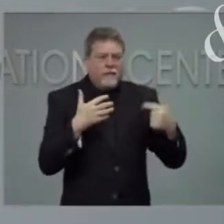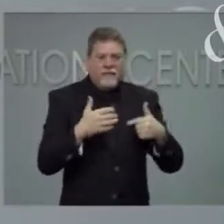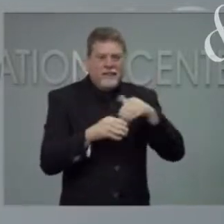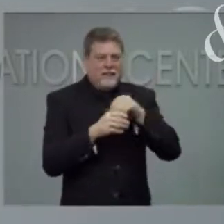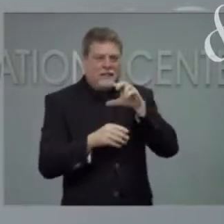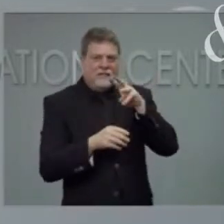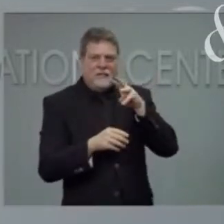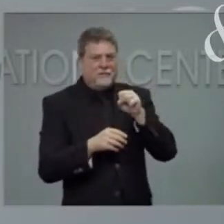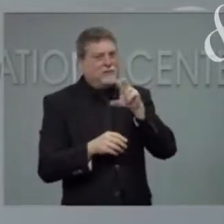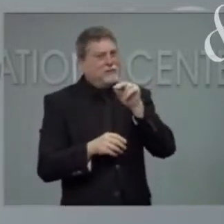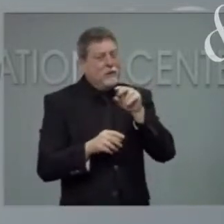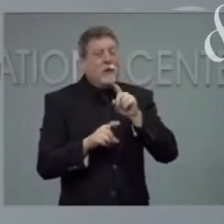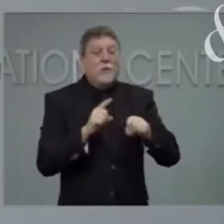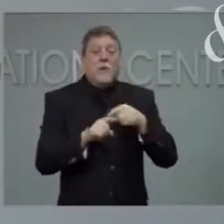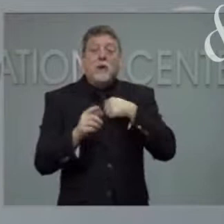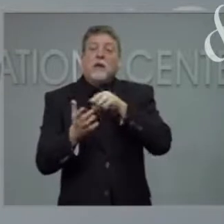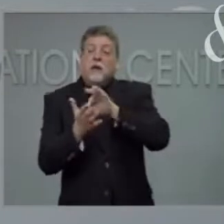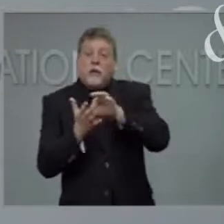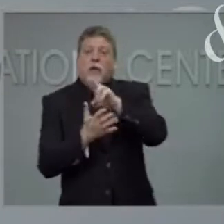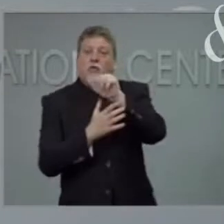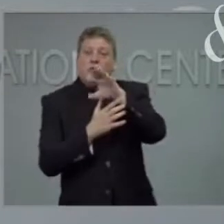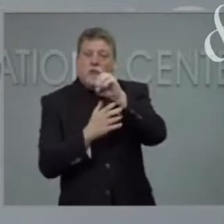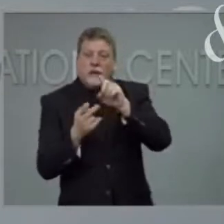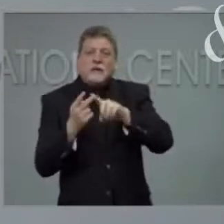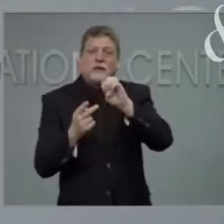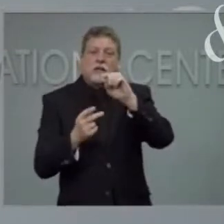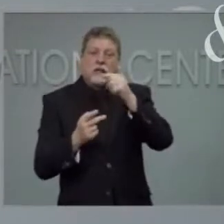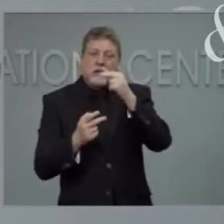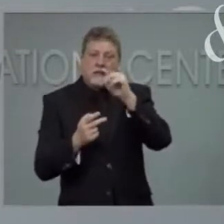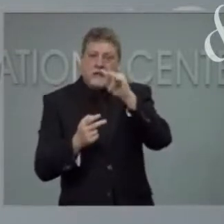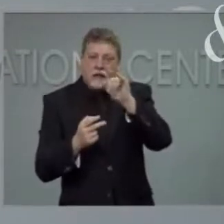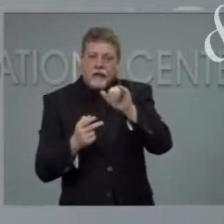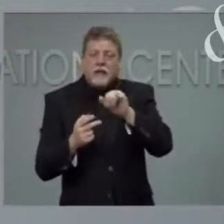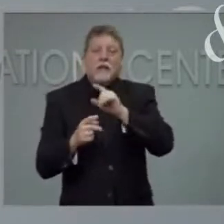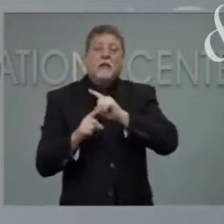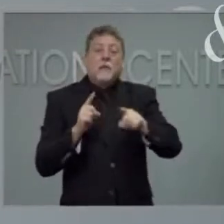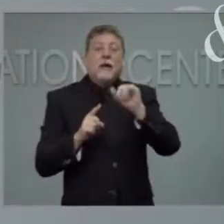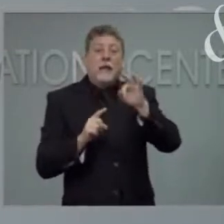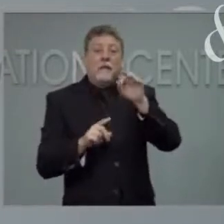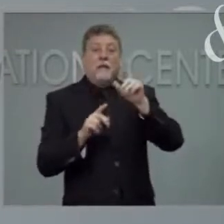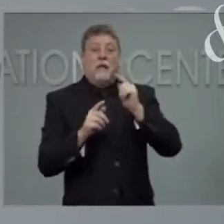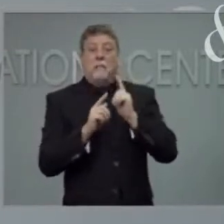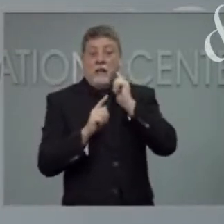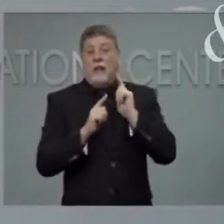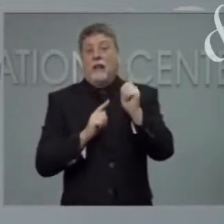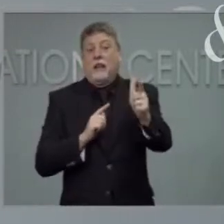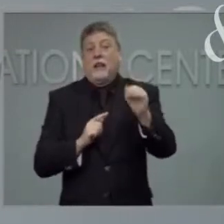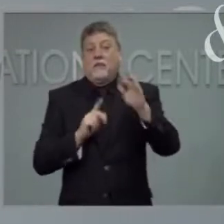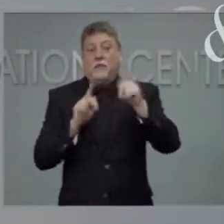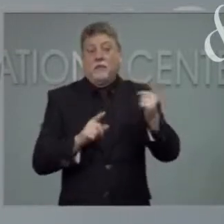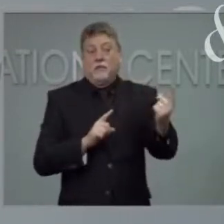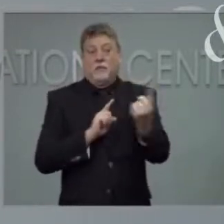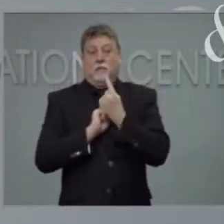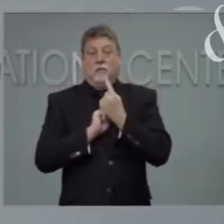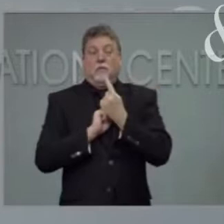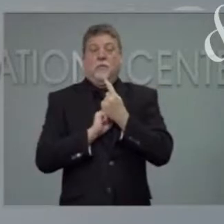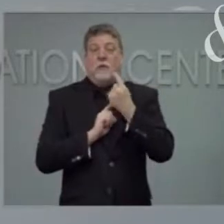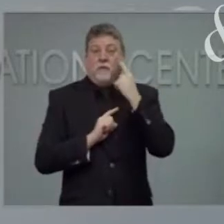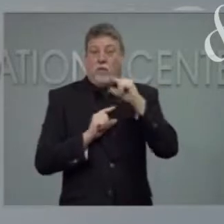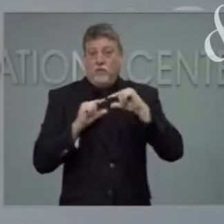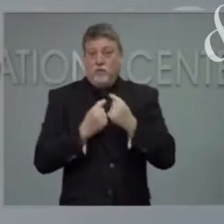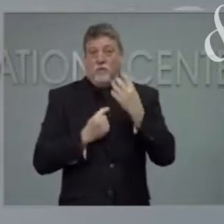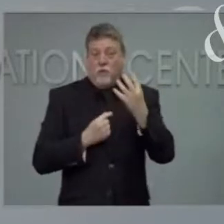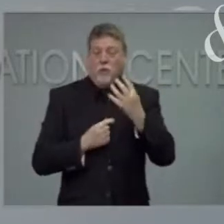4, obviously we are going to have folks who are self-identifying as those with a chronic disease that might put them at higher risk